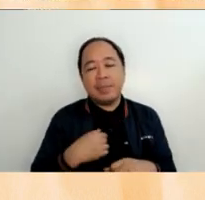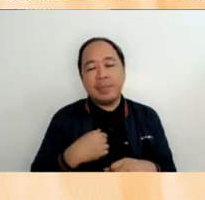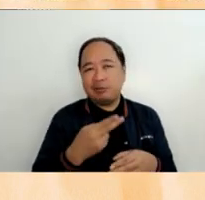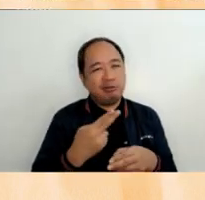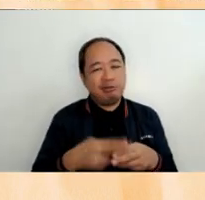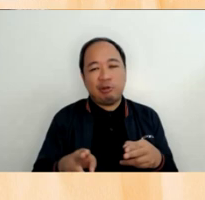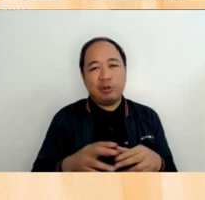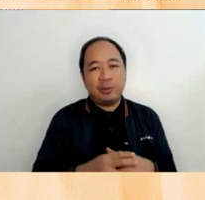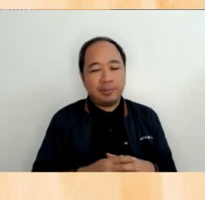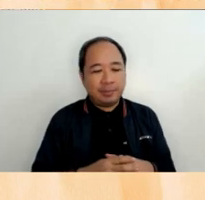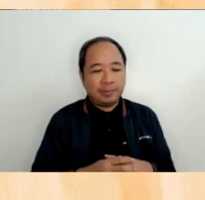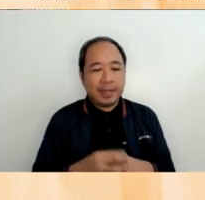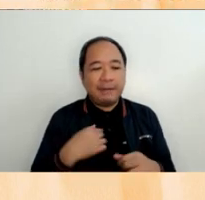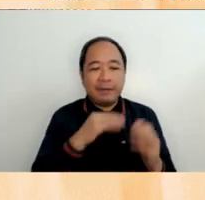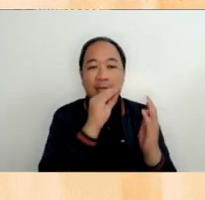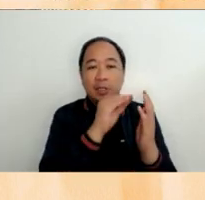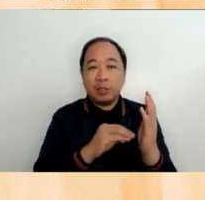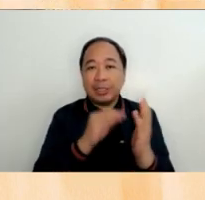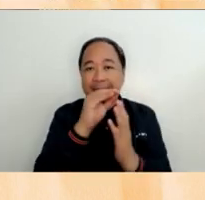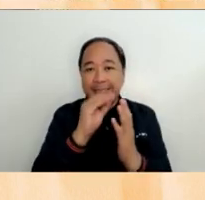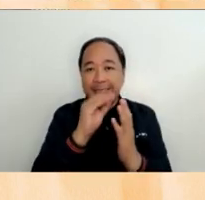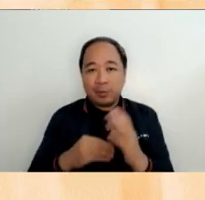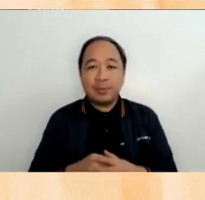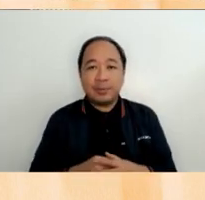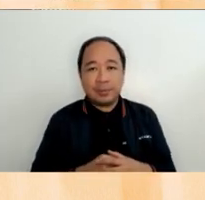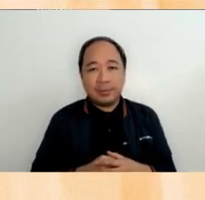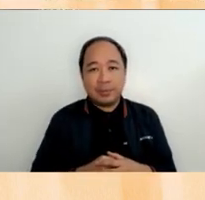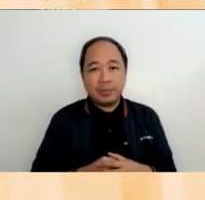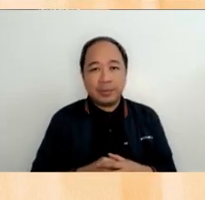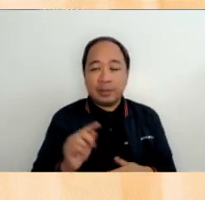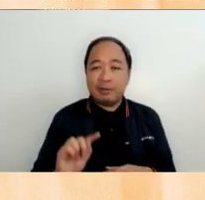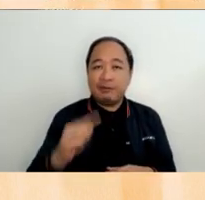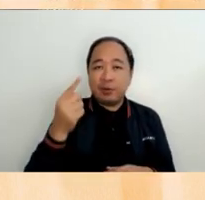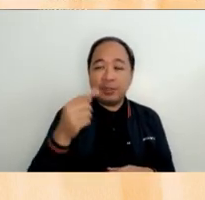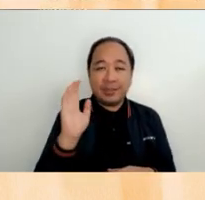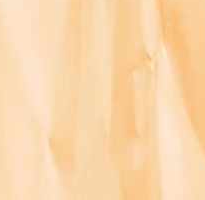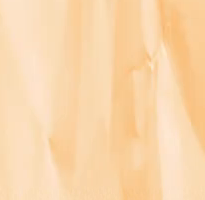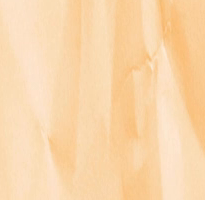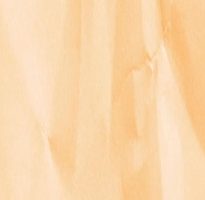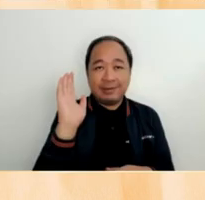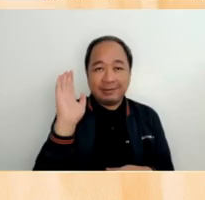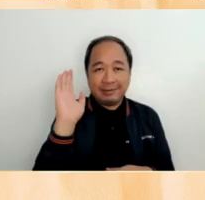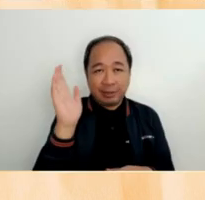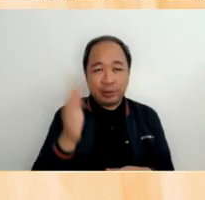this very quick. I made notes a while ago. For the first session,